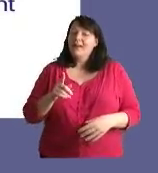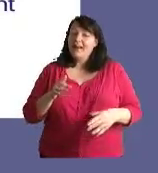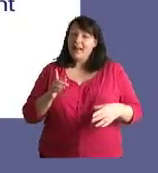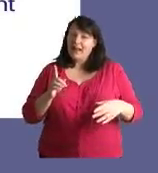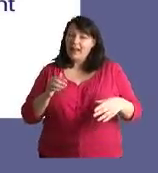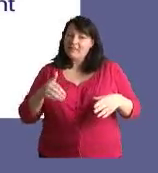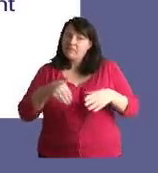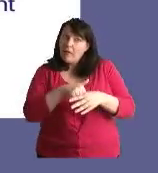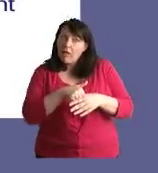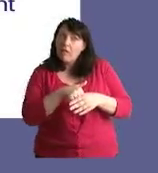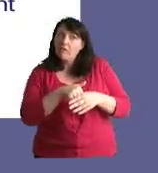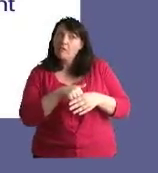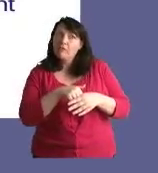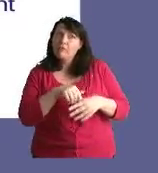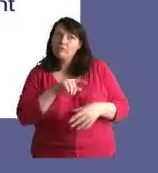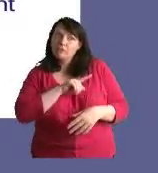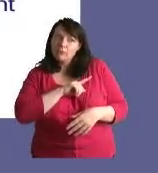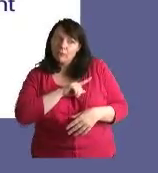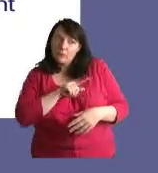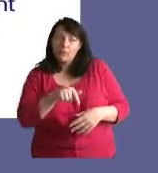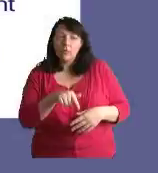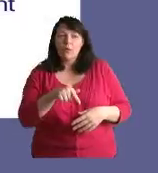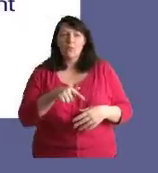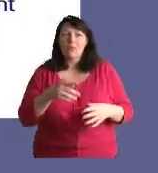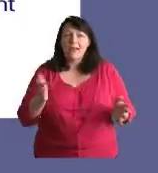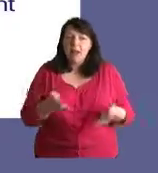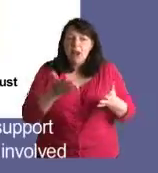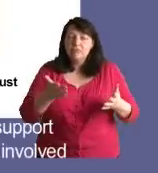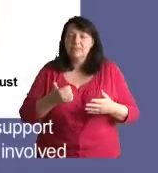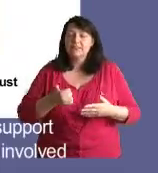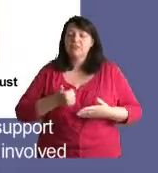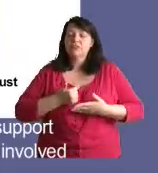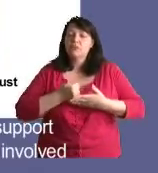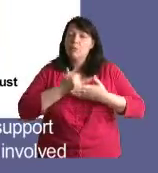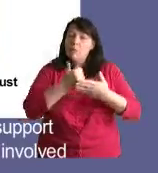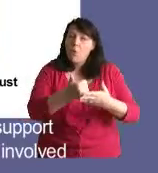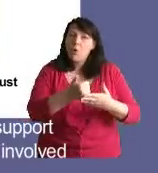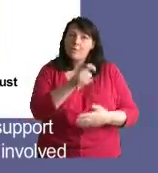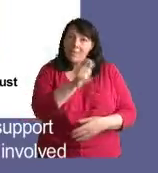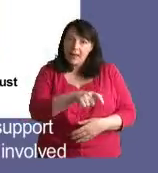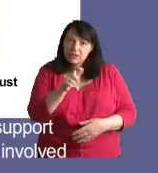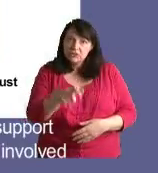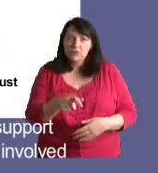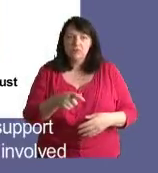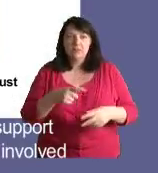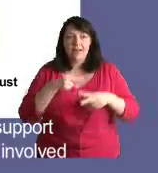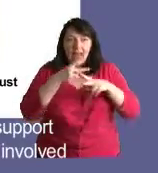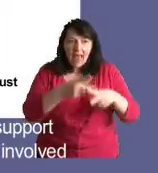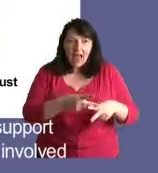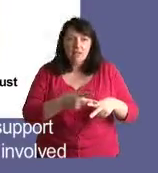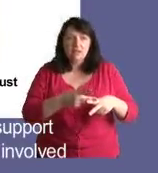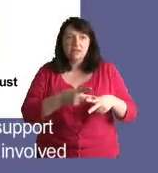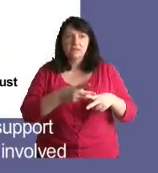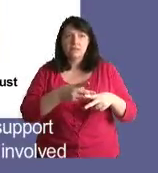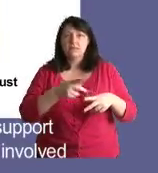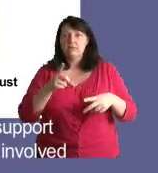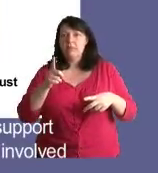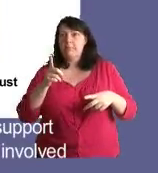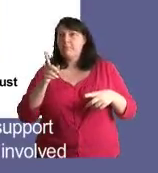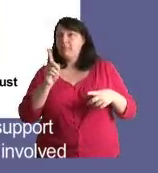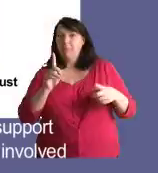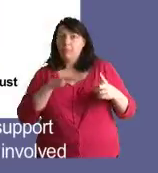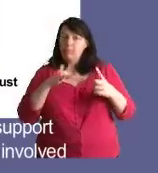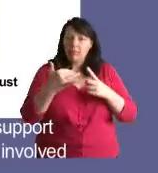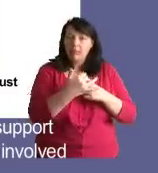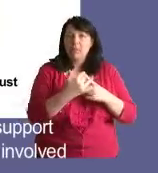What Involve does is to encourage and support patients, carers, members